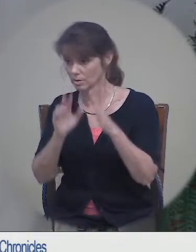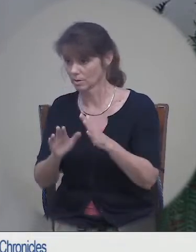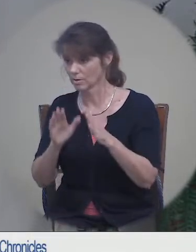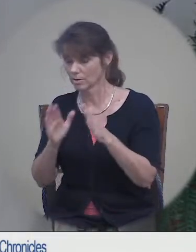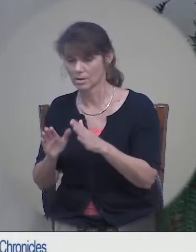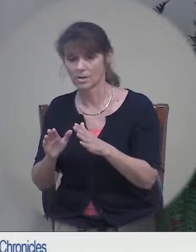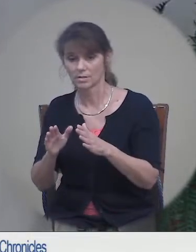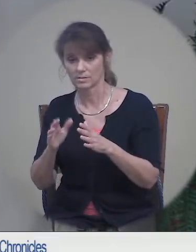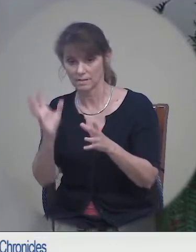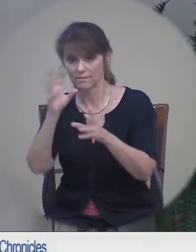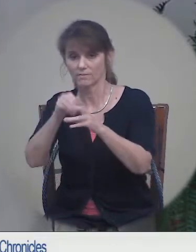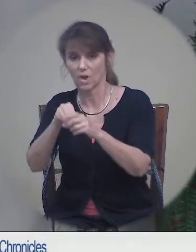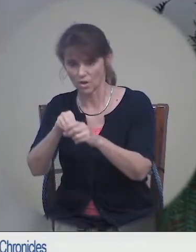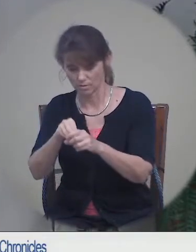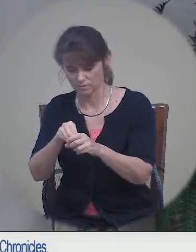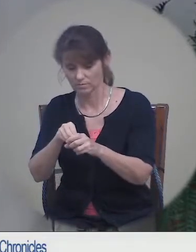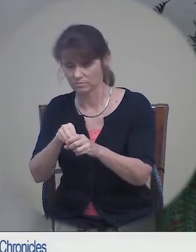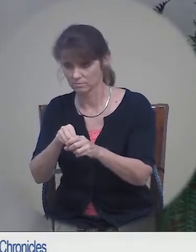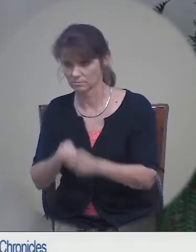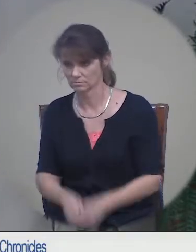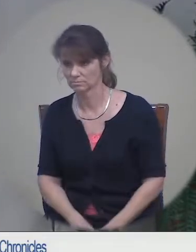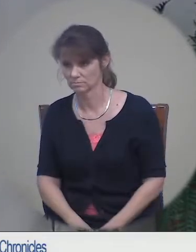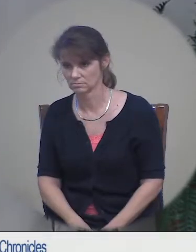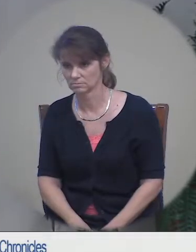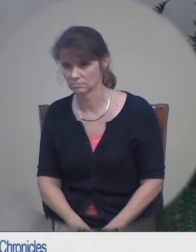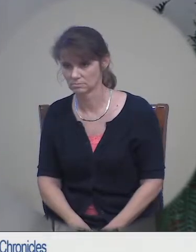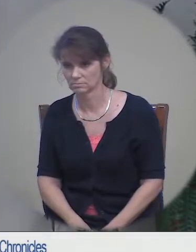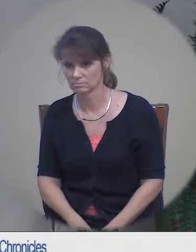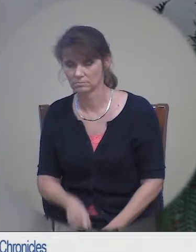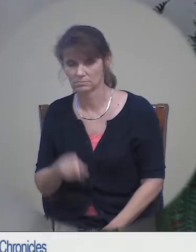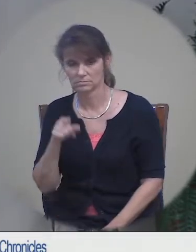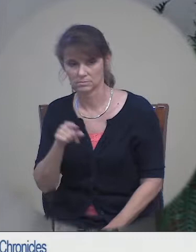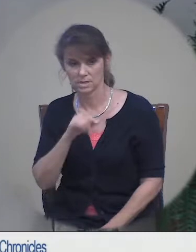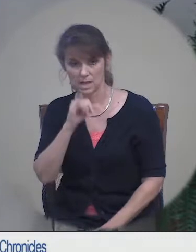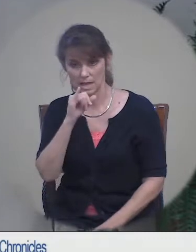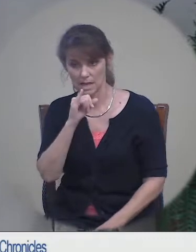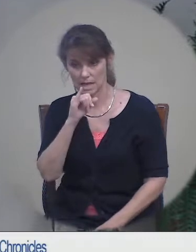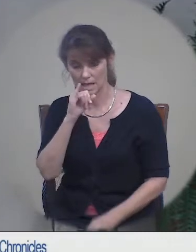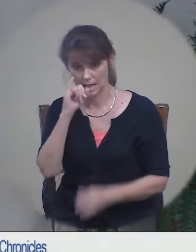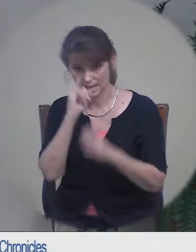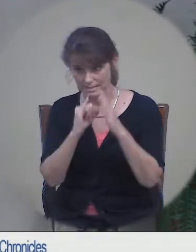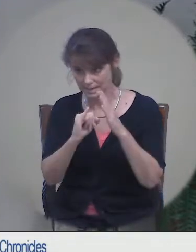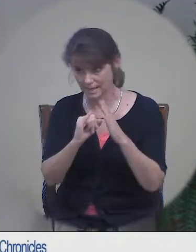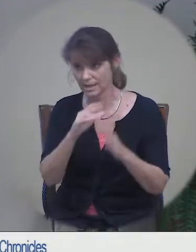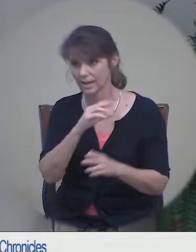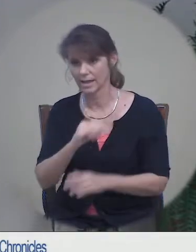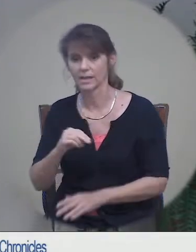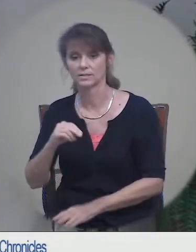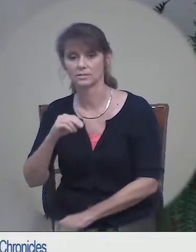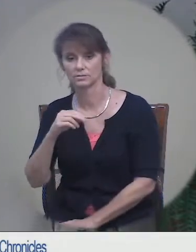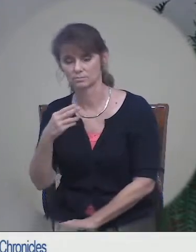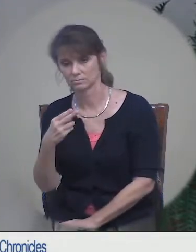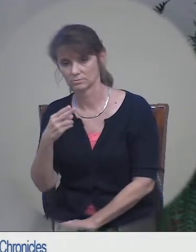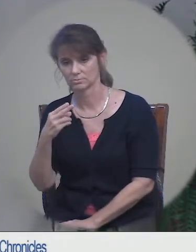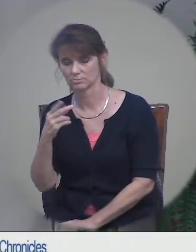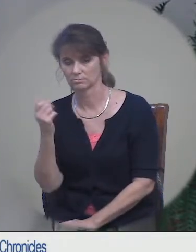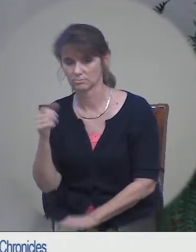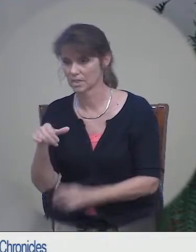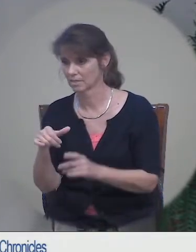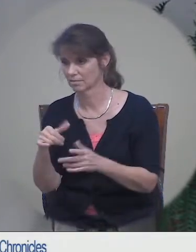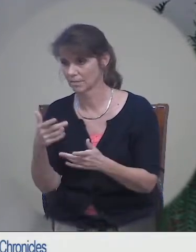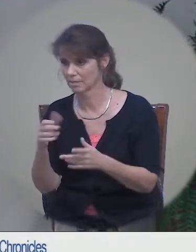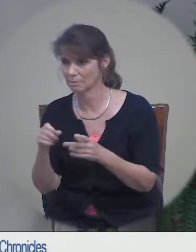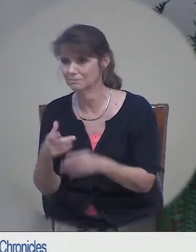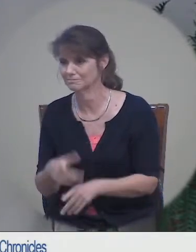these prophets who, especially in the case of Isaiah, have warned Hezekiah. And I would suggest to you have probably been as,